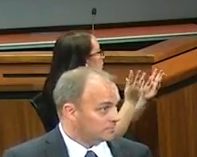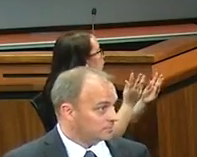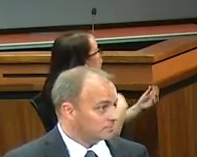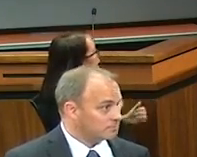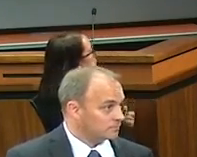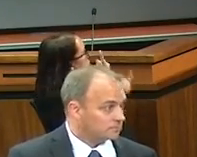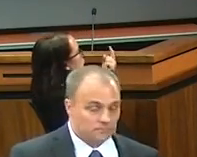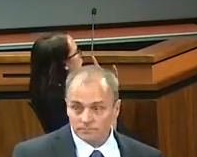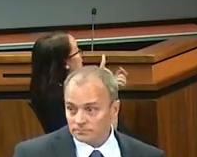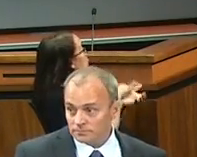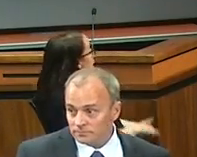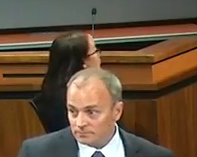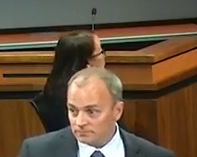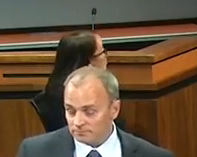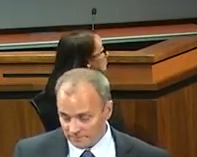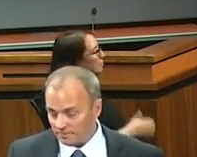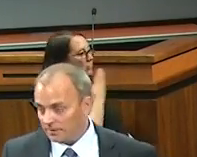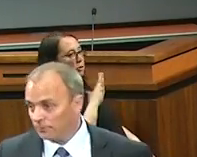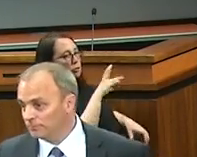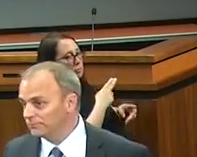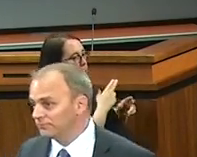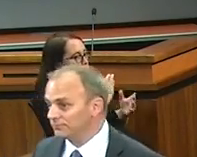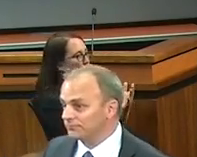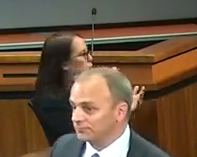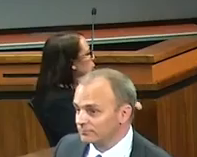they're Thank you, and good work. Thank you.